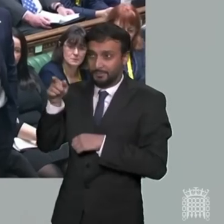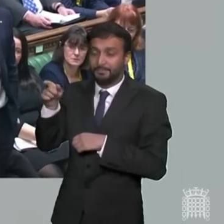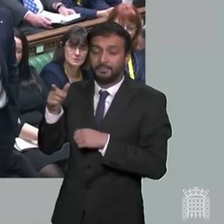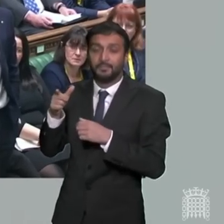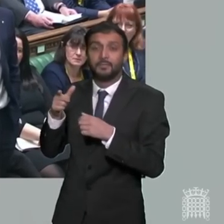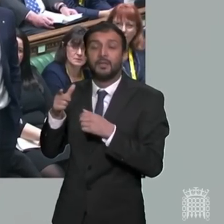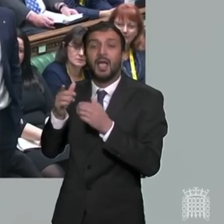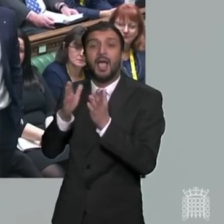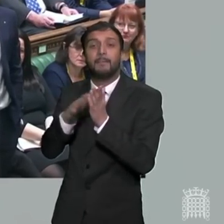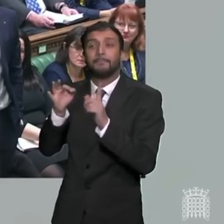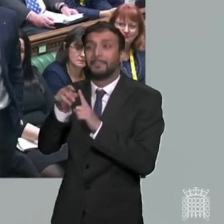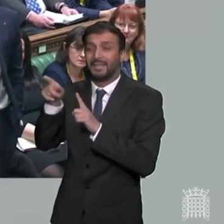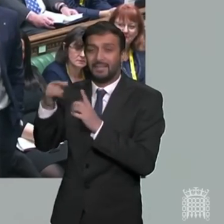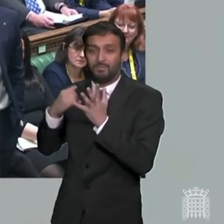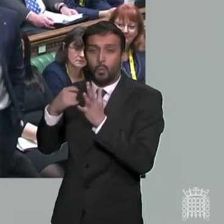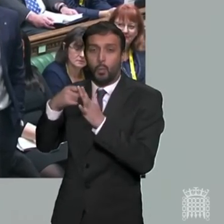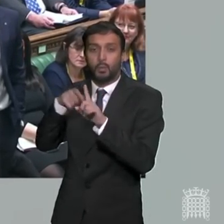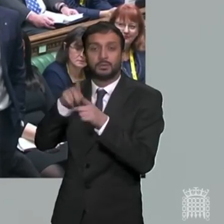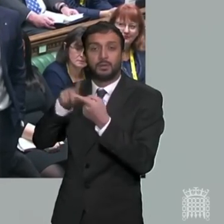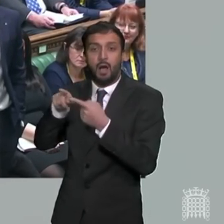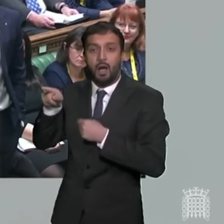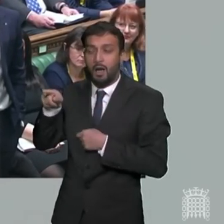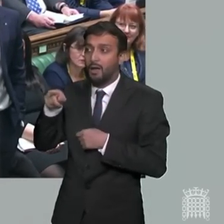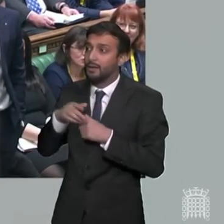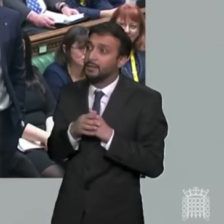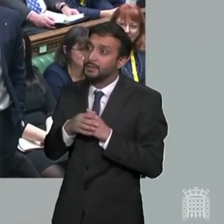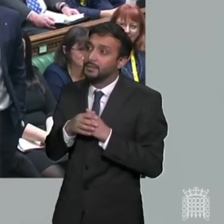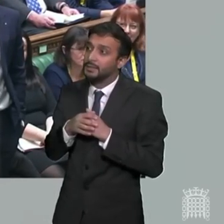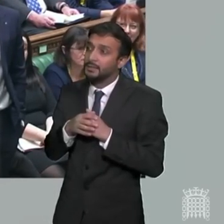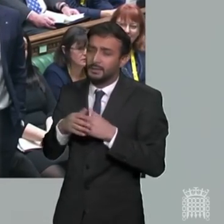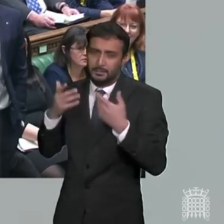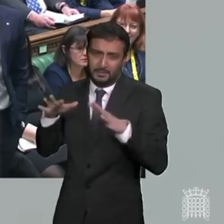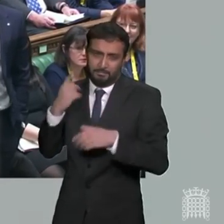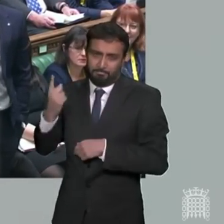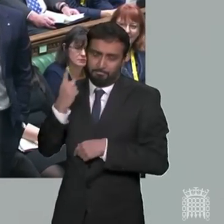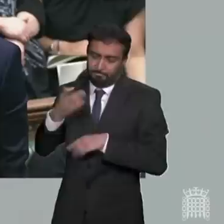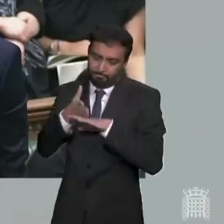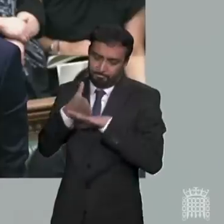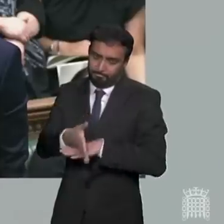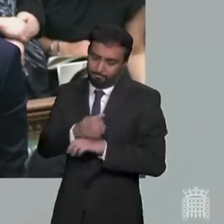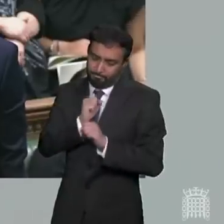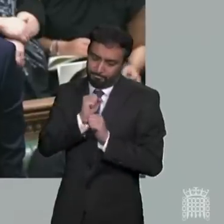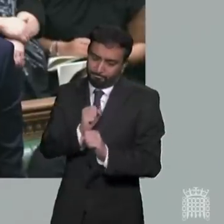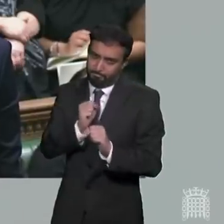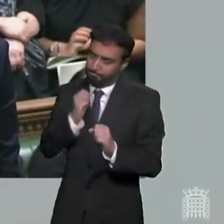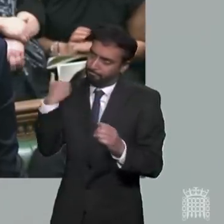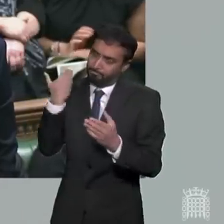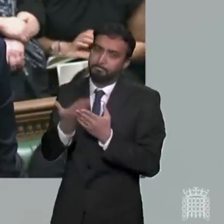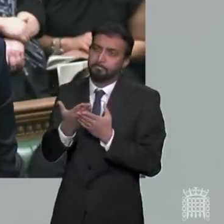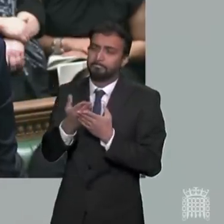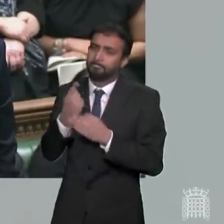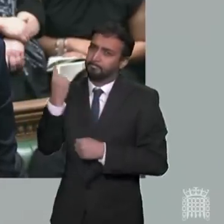and Loch Arbour, who has served us with diligence and duty for the last 5 years. Mr. Speaker, he is a giant of the